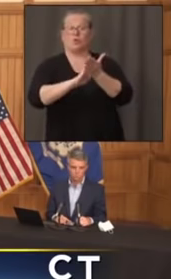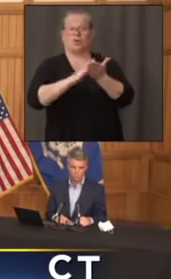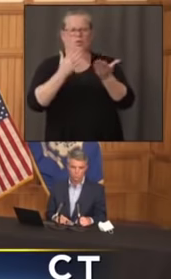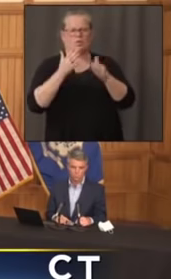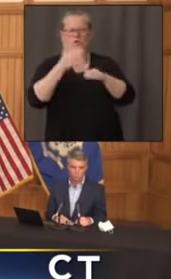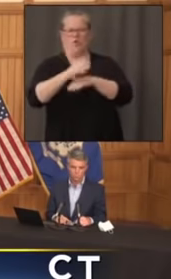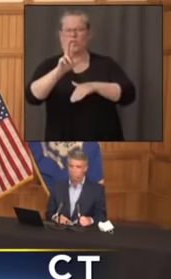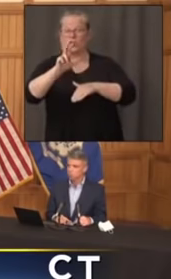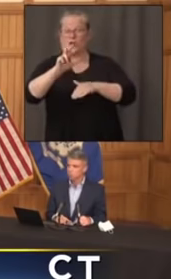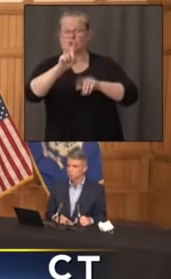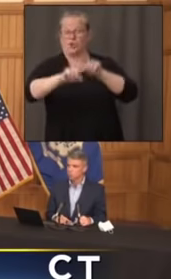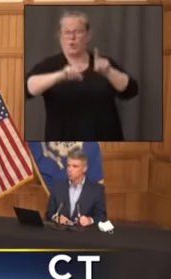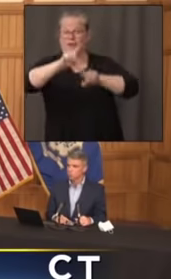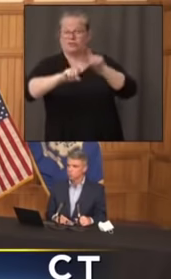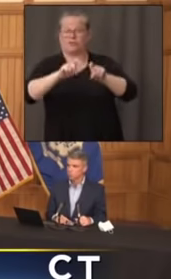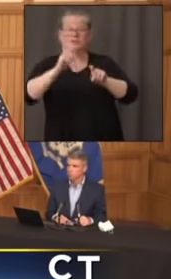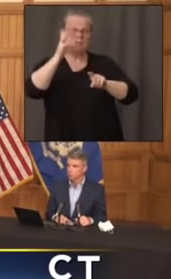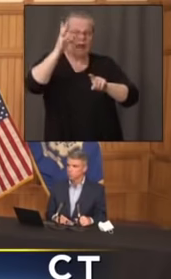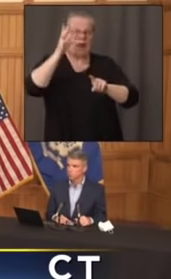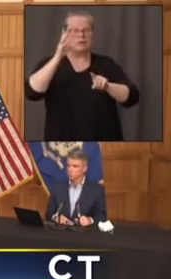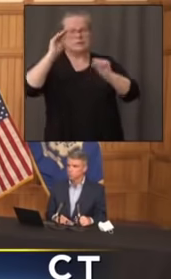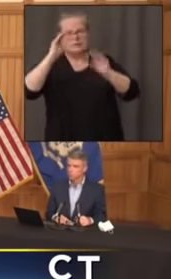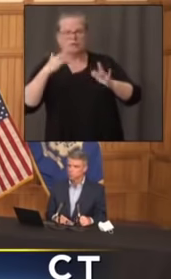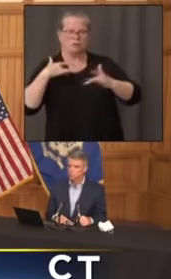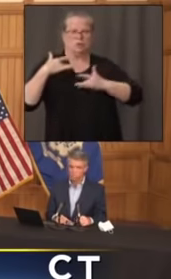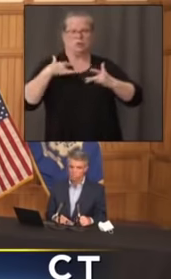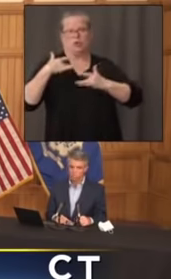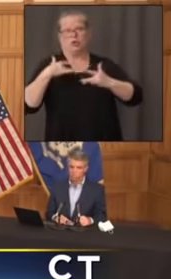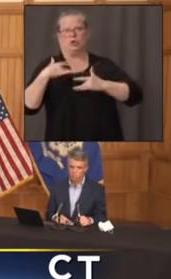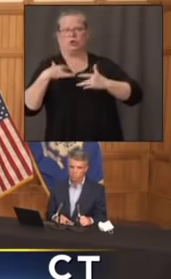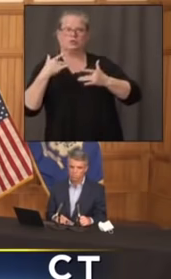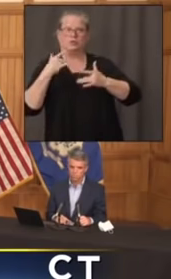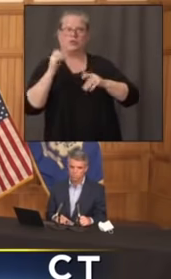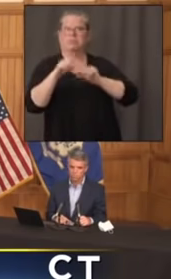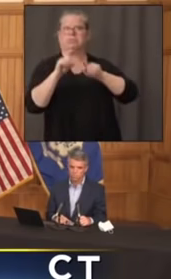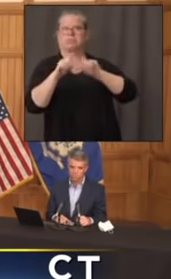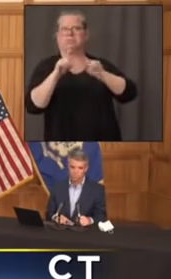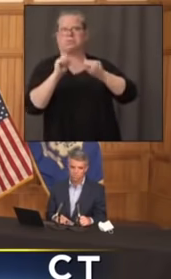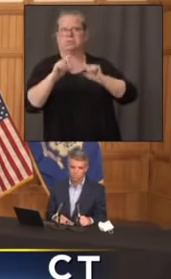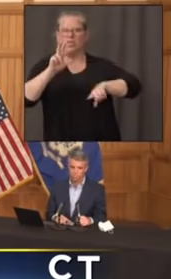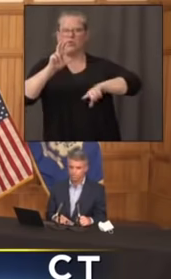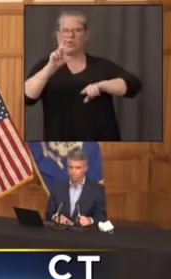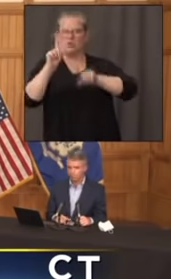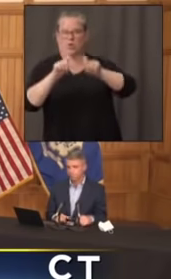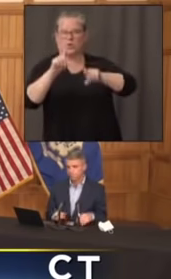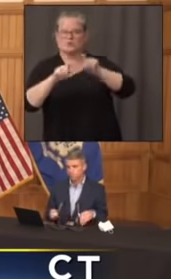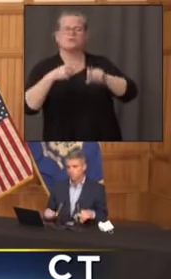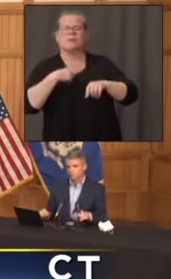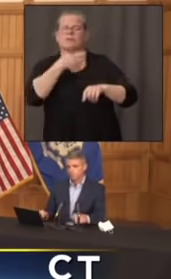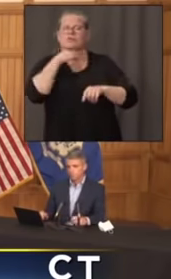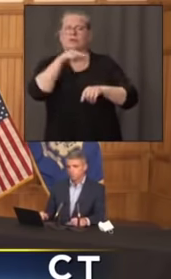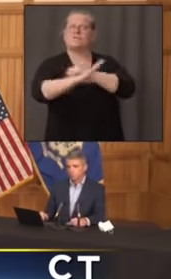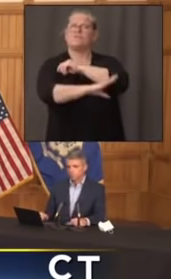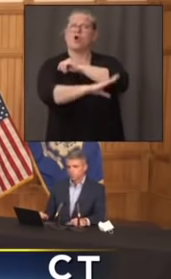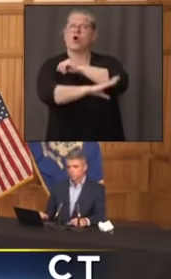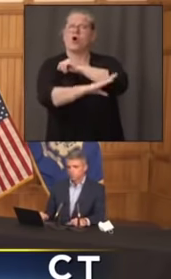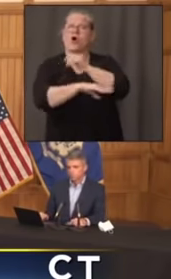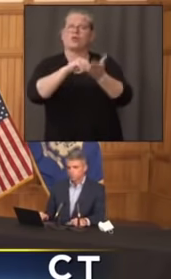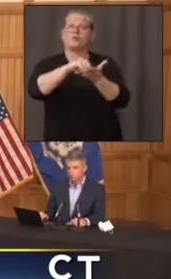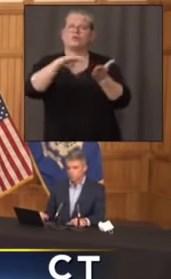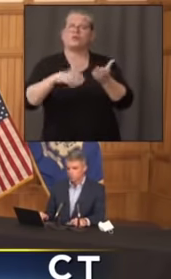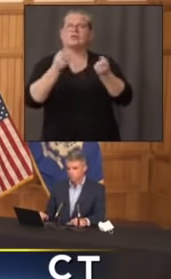parents and teachers. Do we have an idea of how many students actually plan to return to the in-classroom learning in the fall? Well,